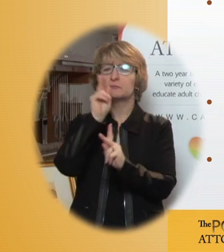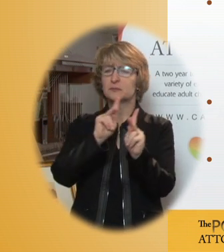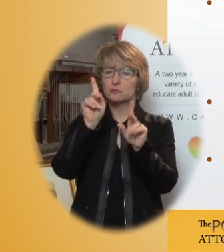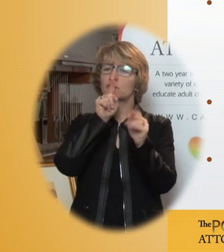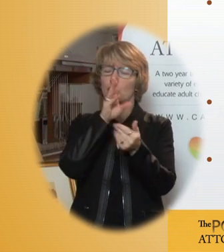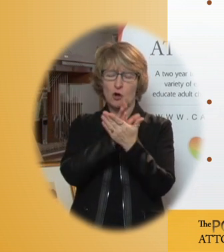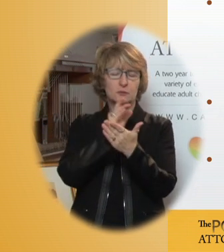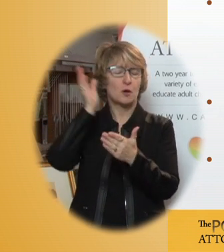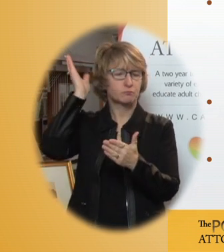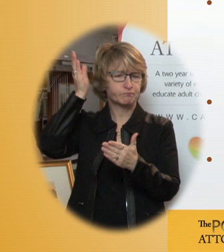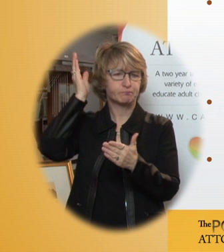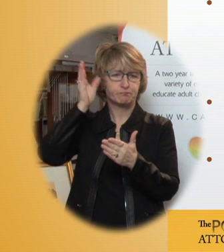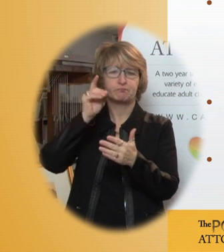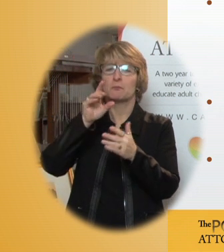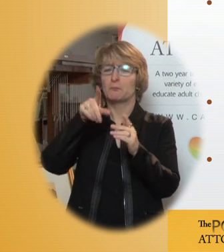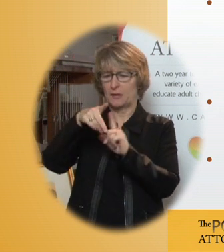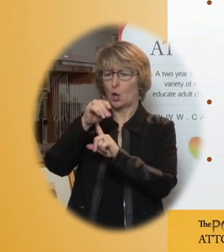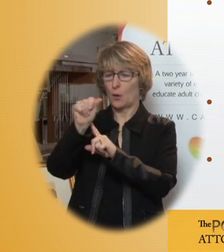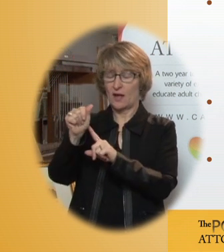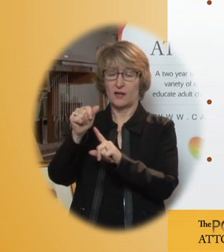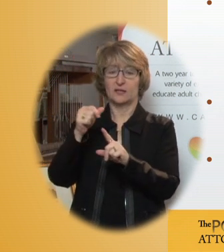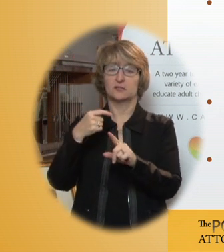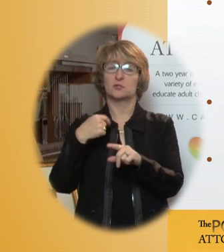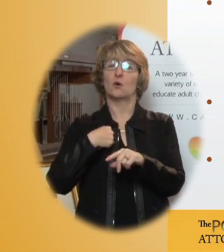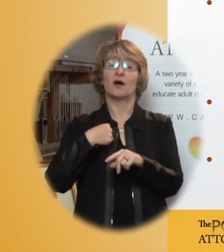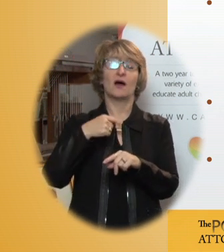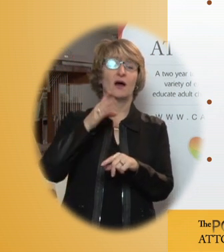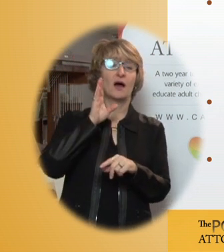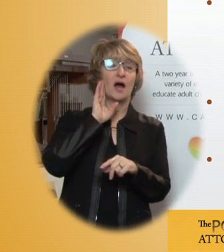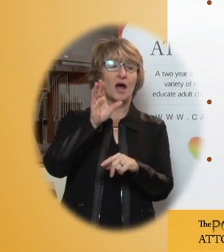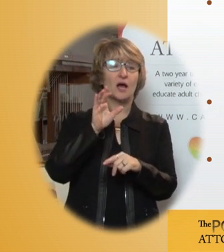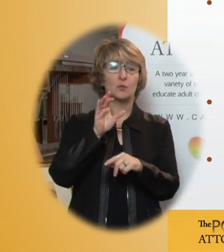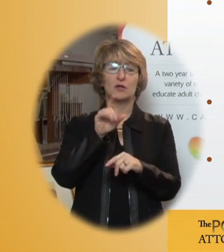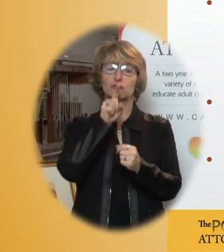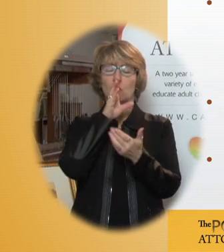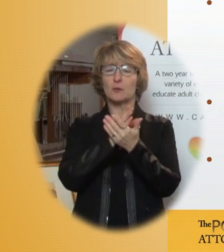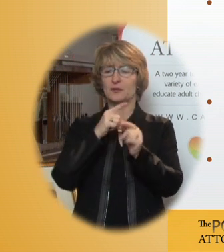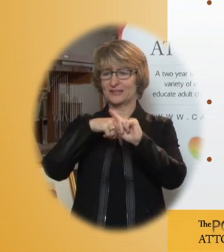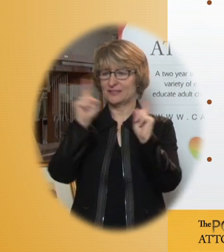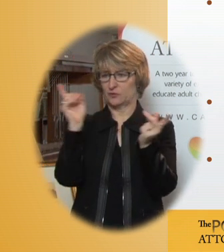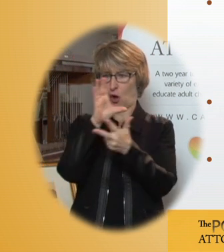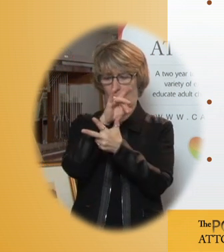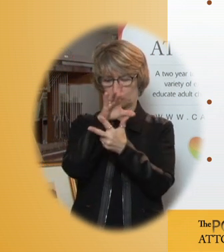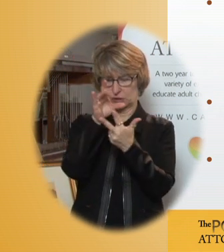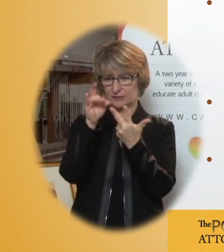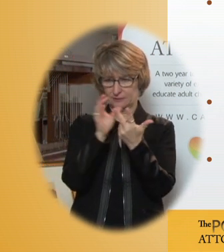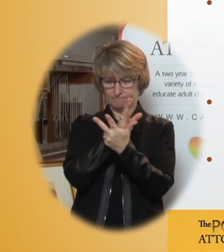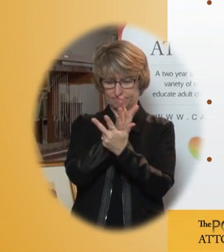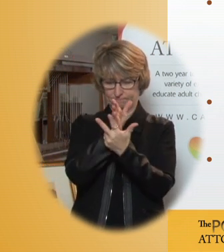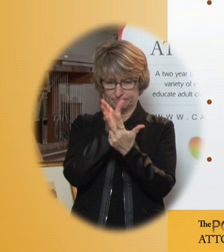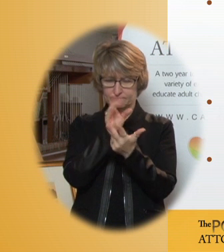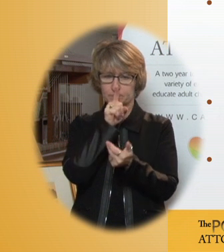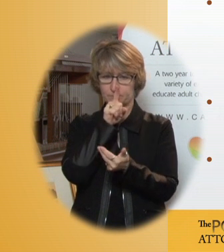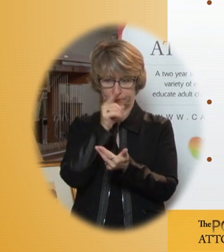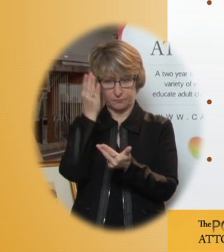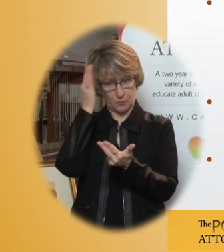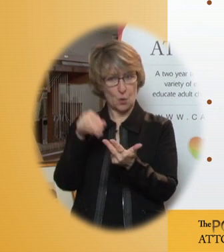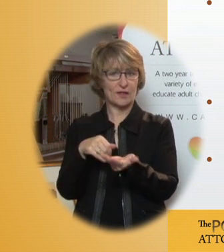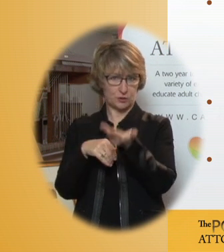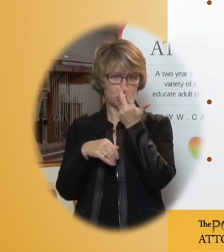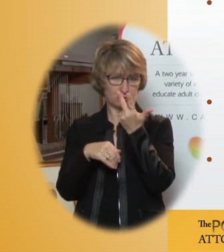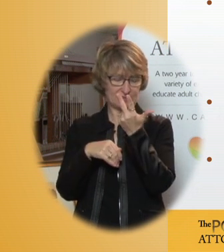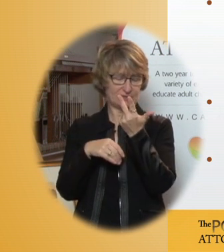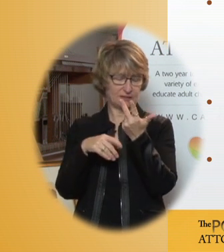of attorneys. So I'm going to go through the different power of attorneys. So there's 3